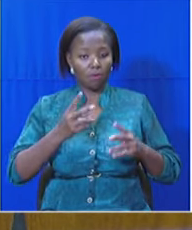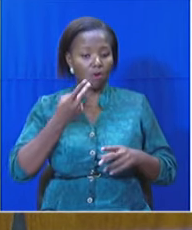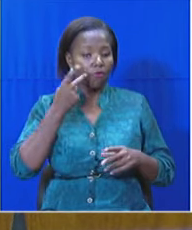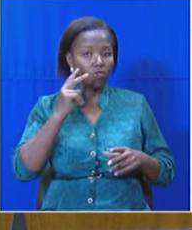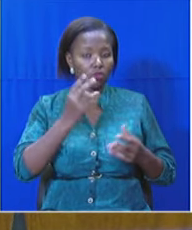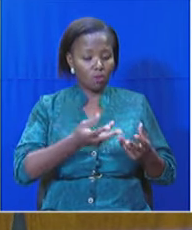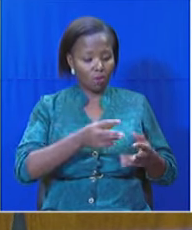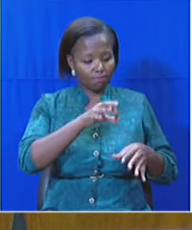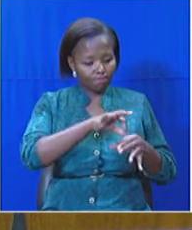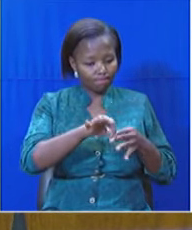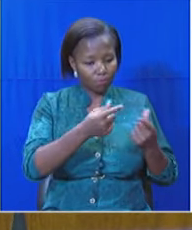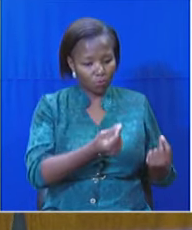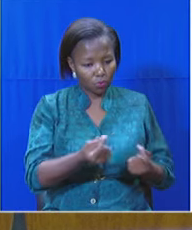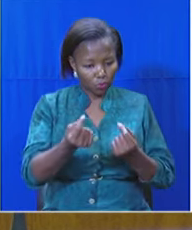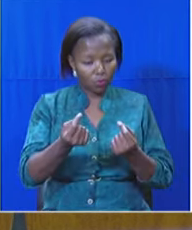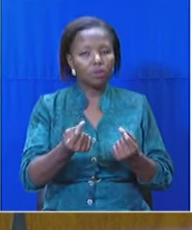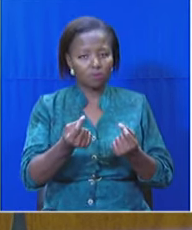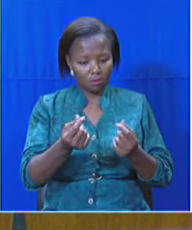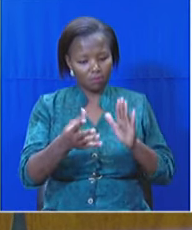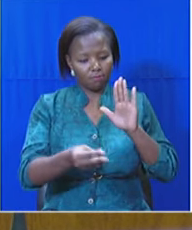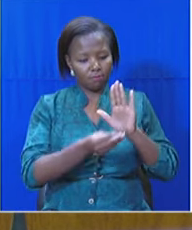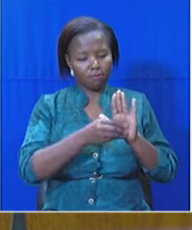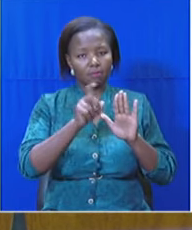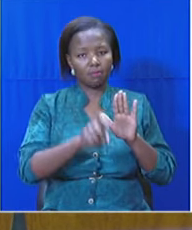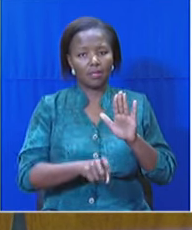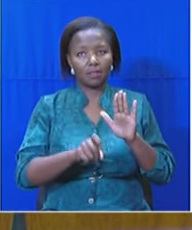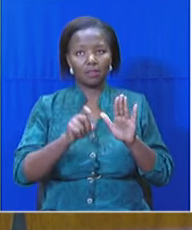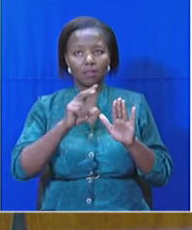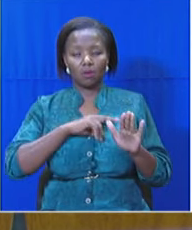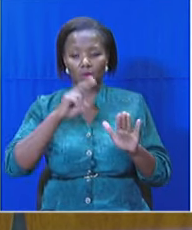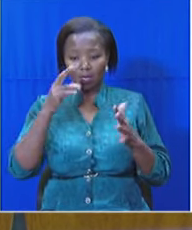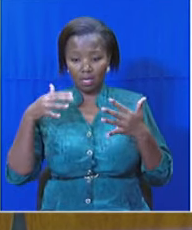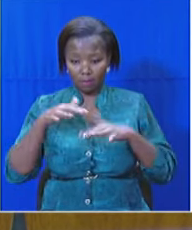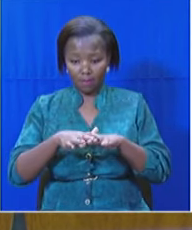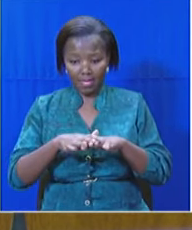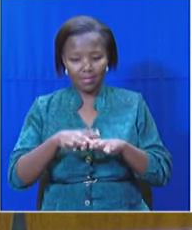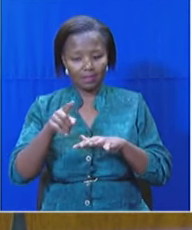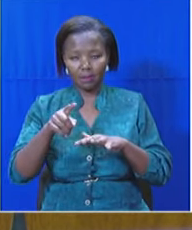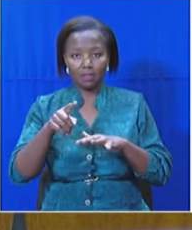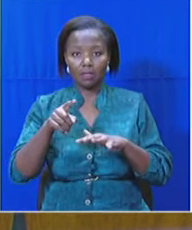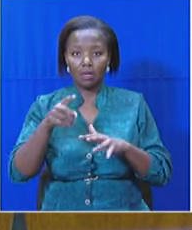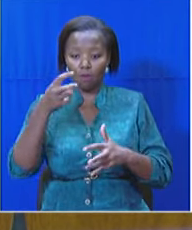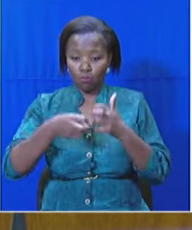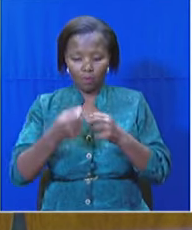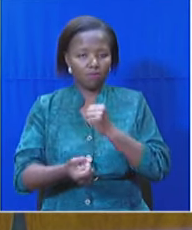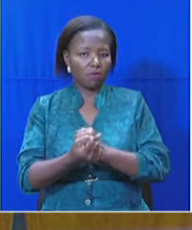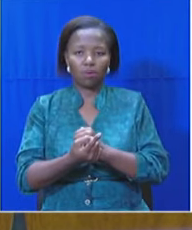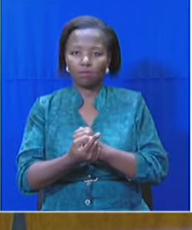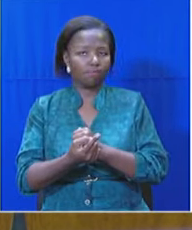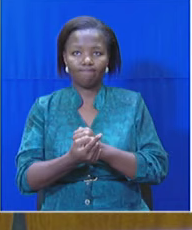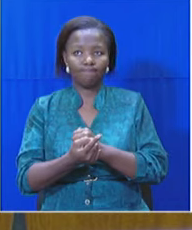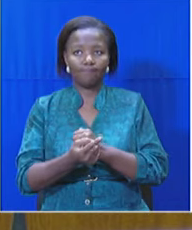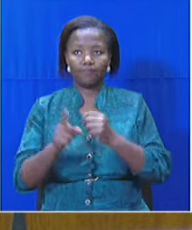and market access are considered to mitigate risk in the implementation. To this end, detailed analysis has